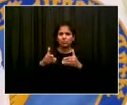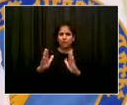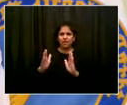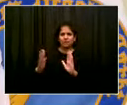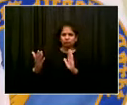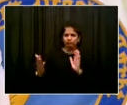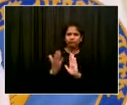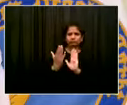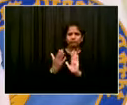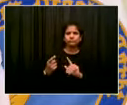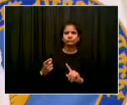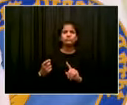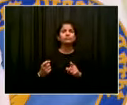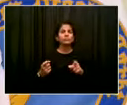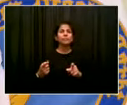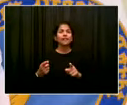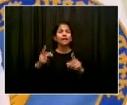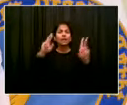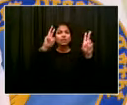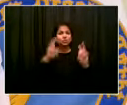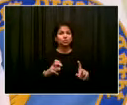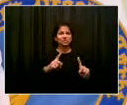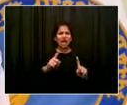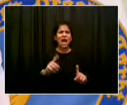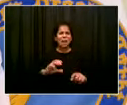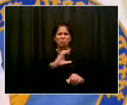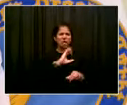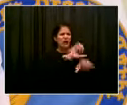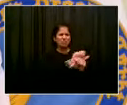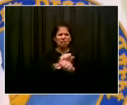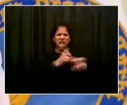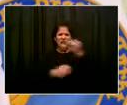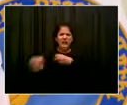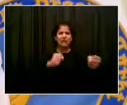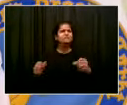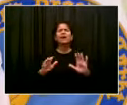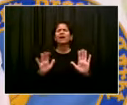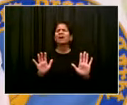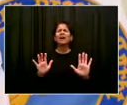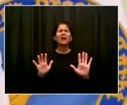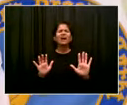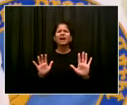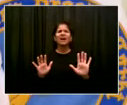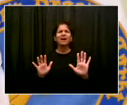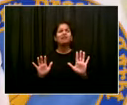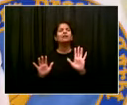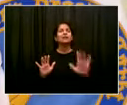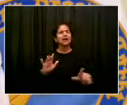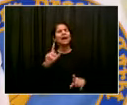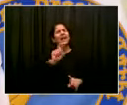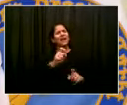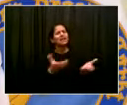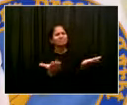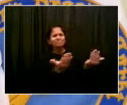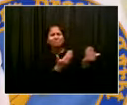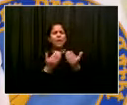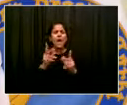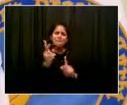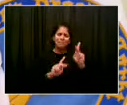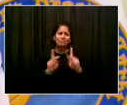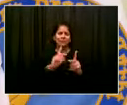are challenging to the community throughout the city. And that's what we're doing. The community is at the table. It's not like